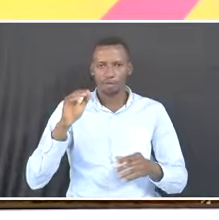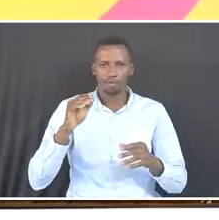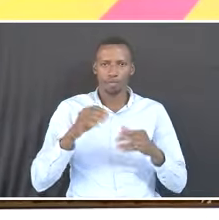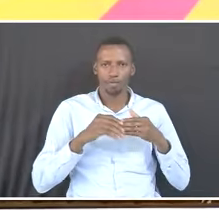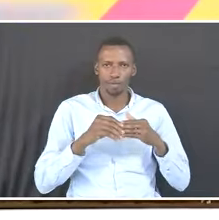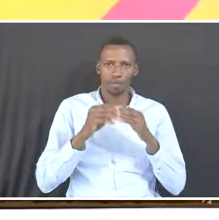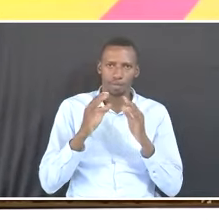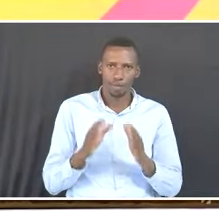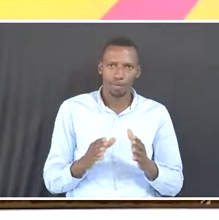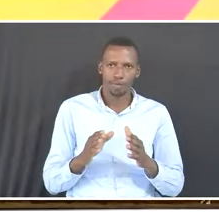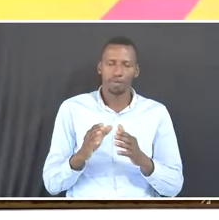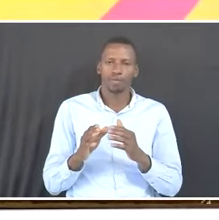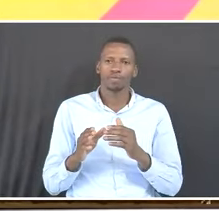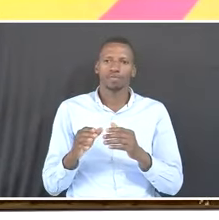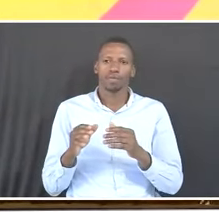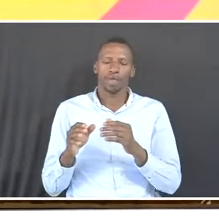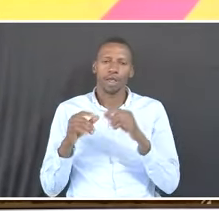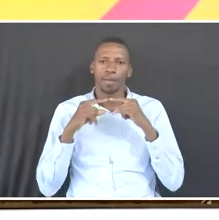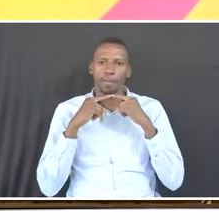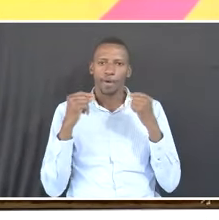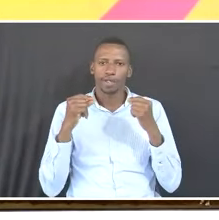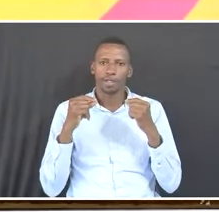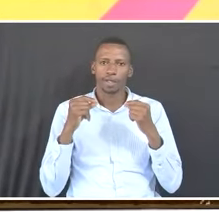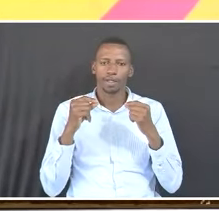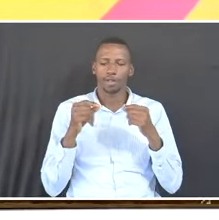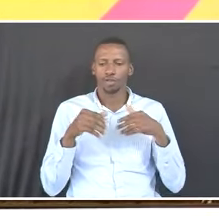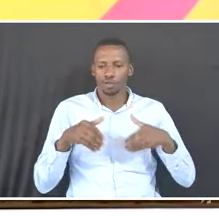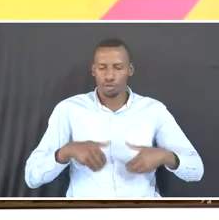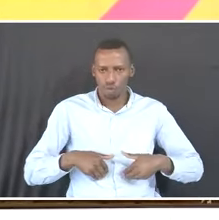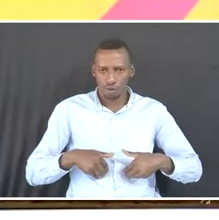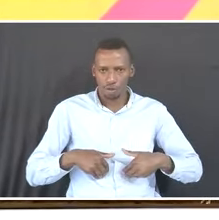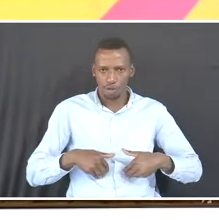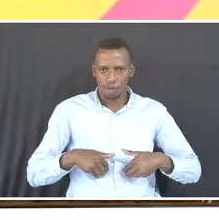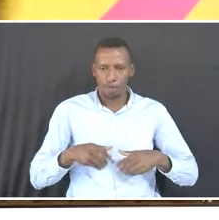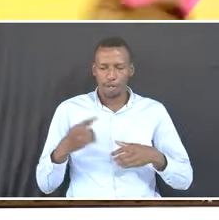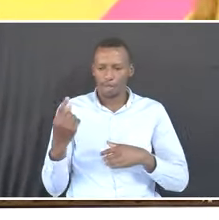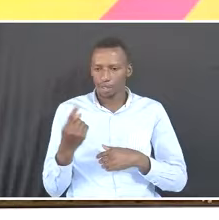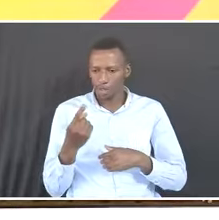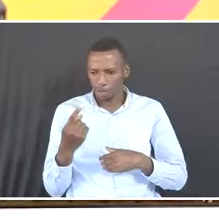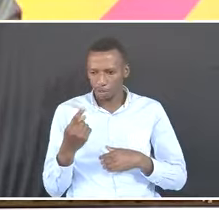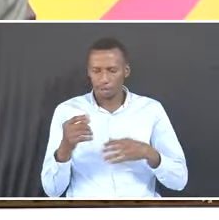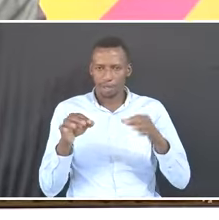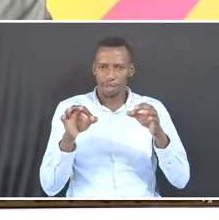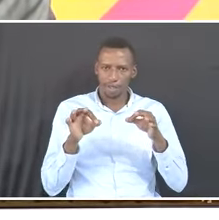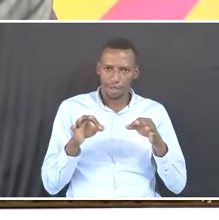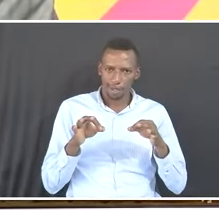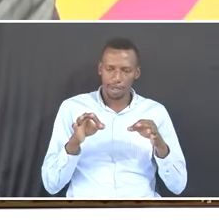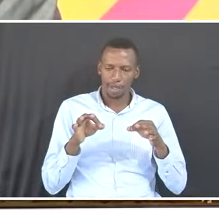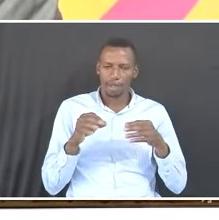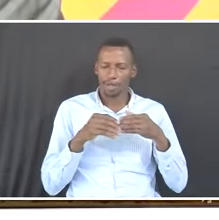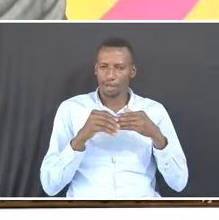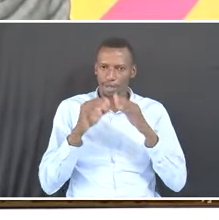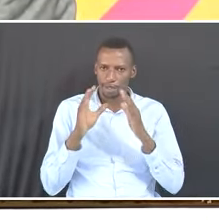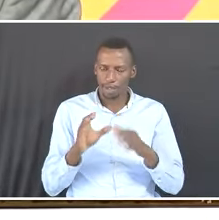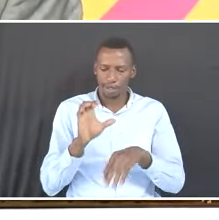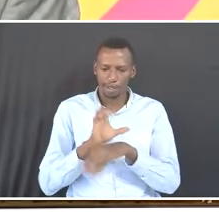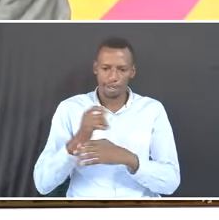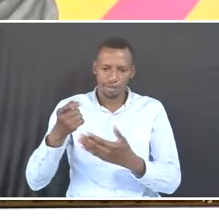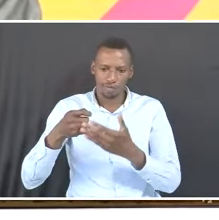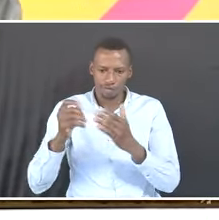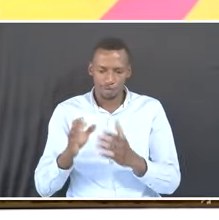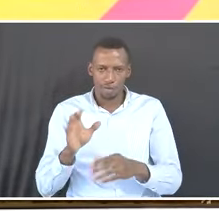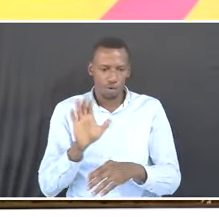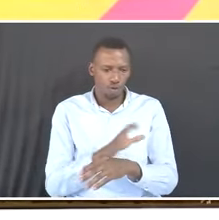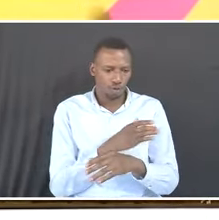teens leader, my ambassadors leader, my youth leader, my singles leader, my treasurer, my church clerk, my choir leader,